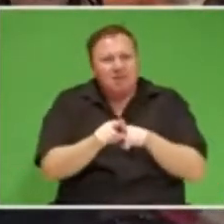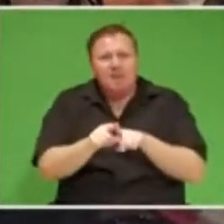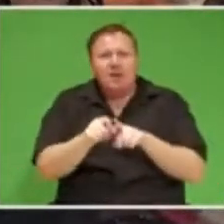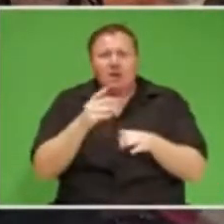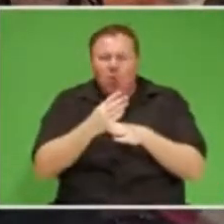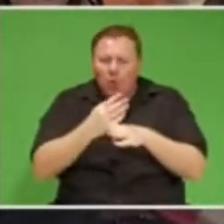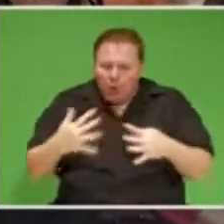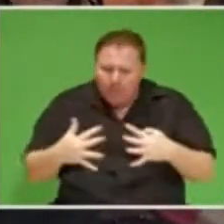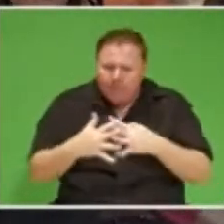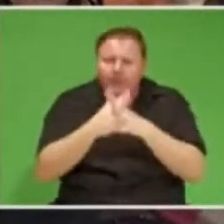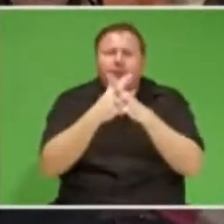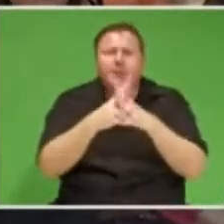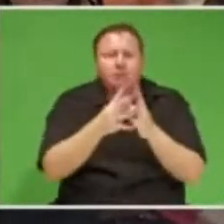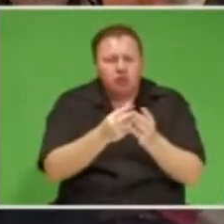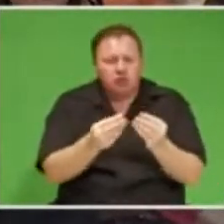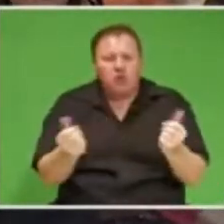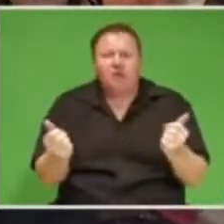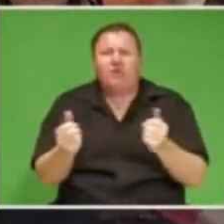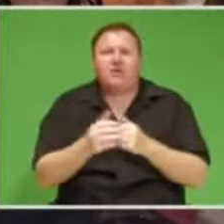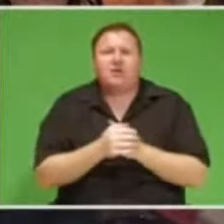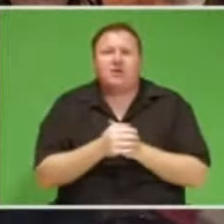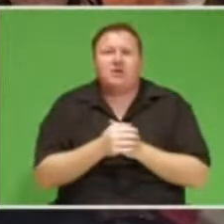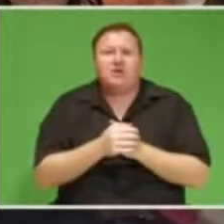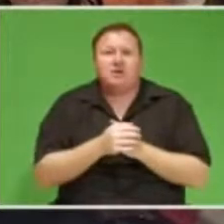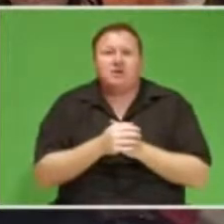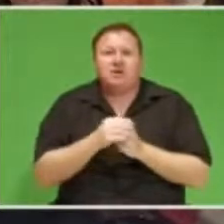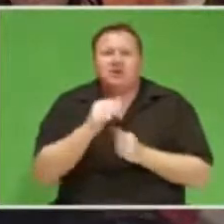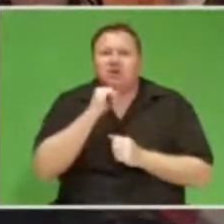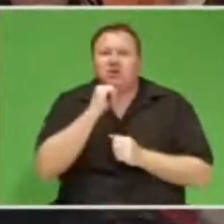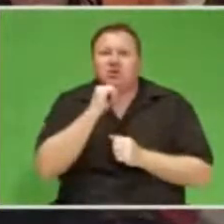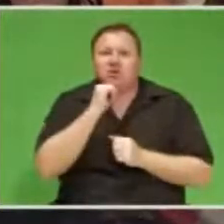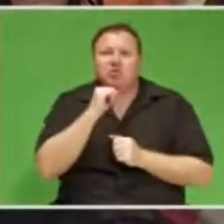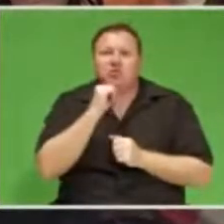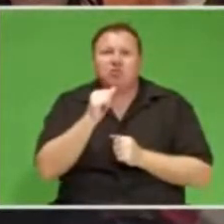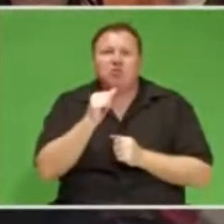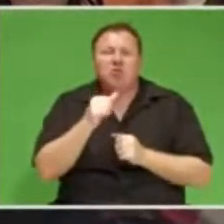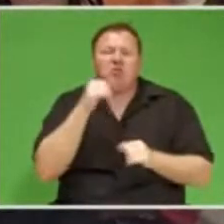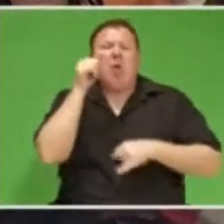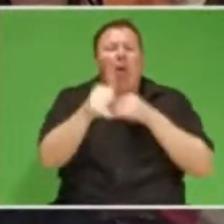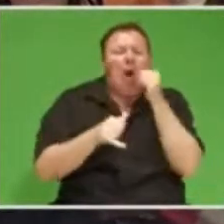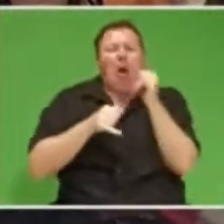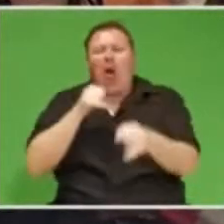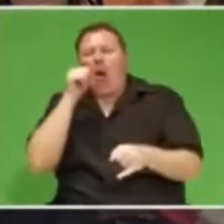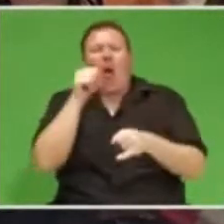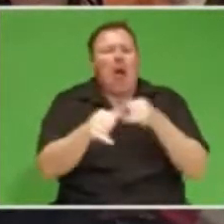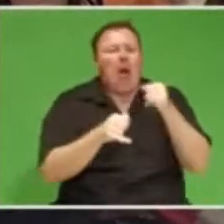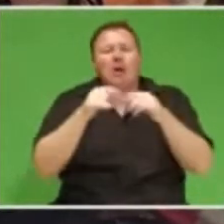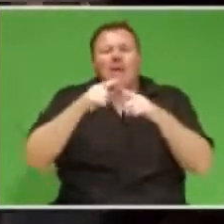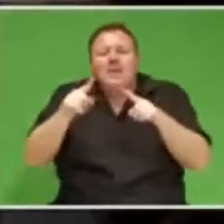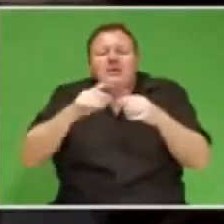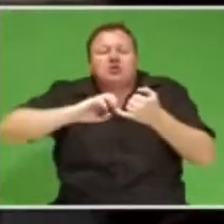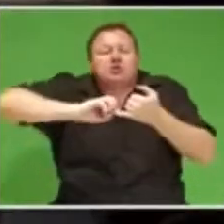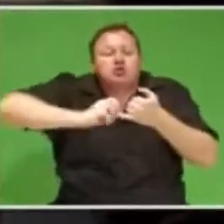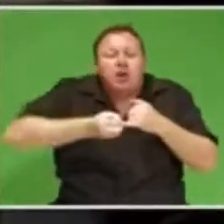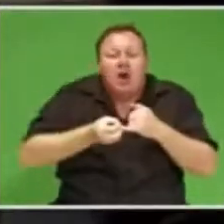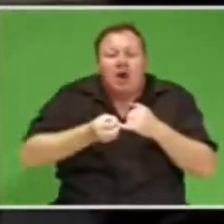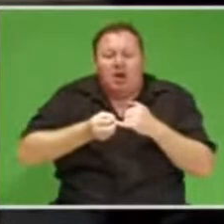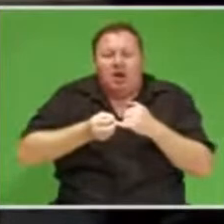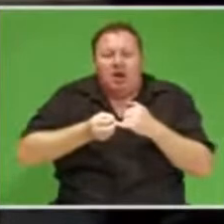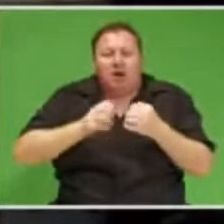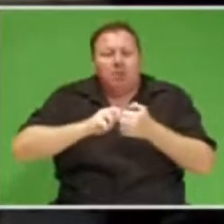to resolve it, and not stand on rooftops and just criticize, but find ways of resolving